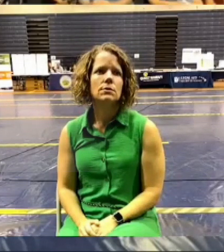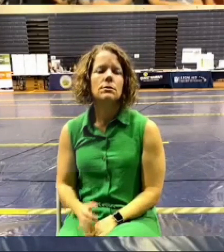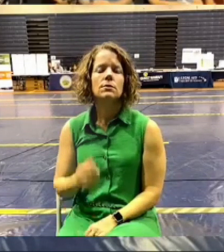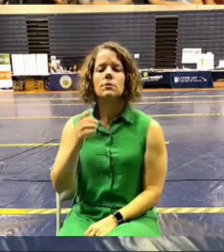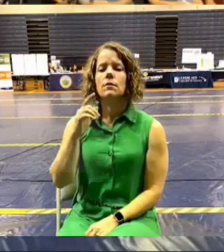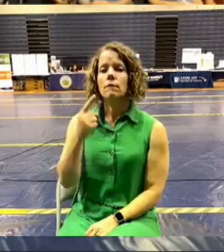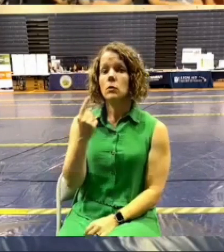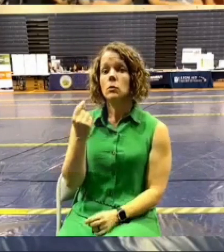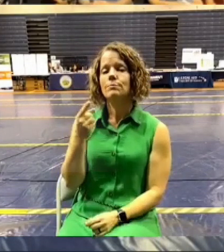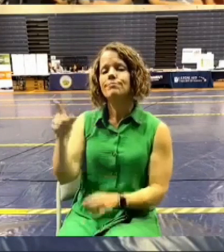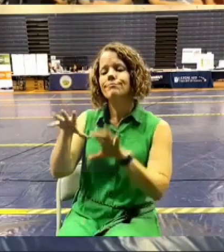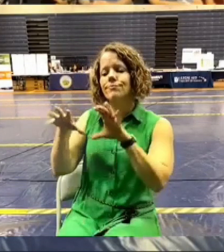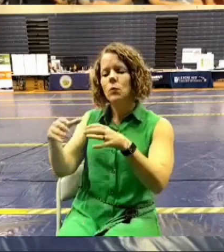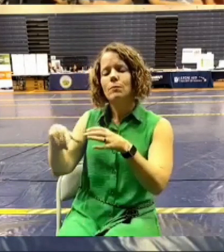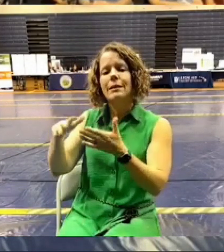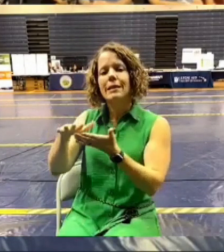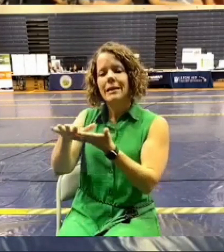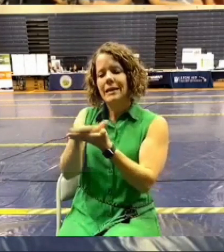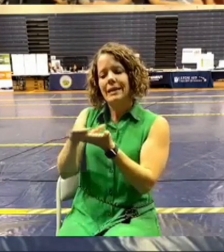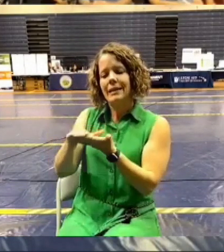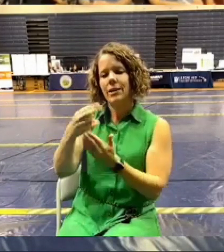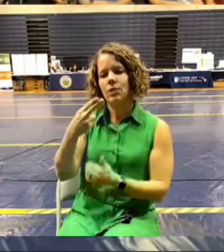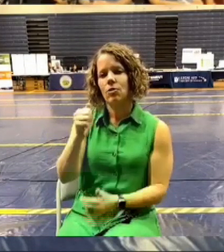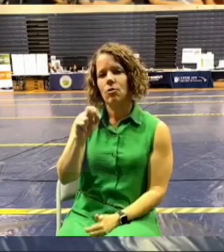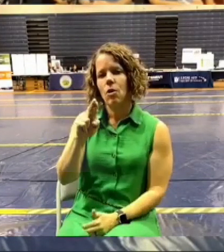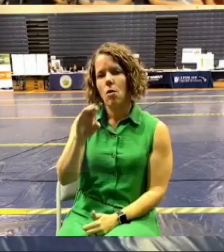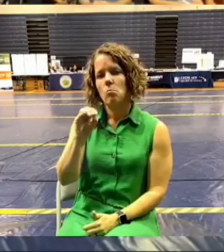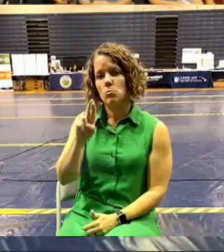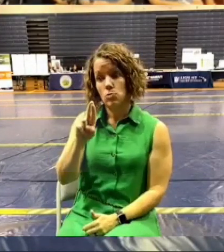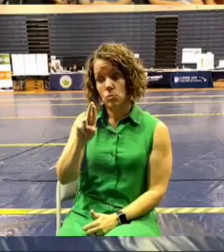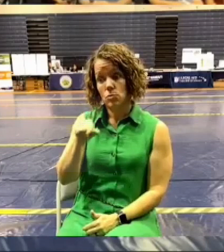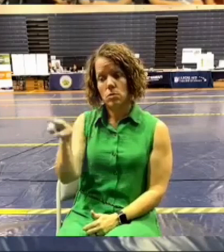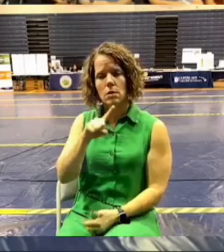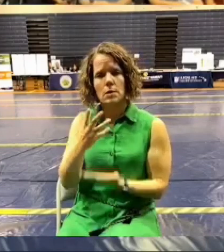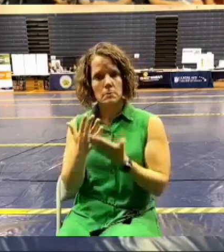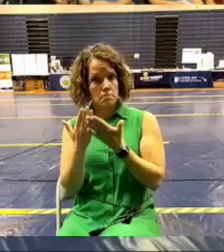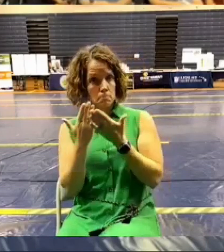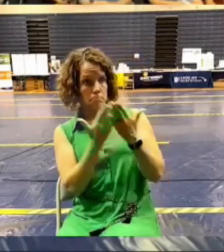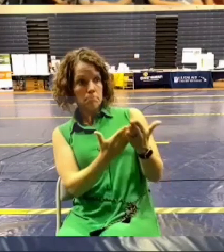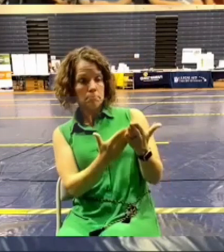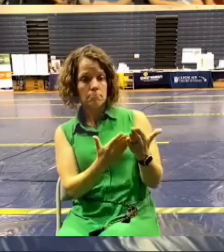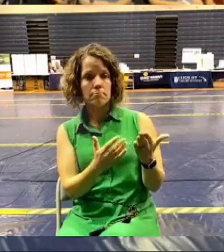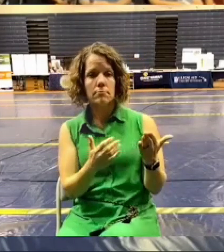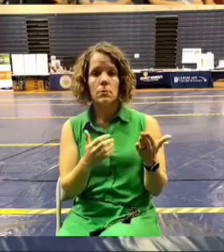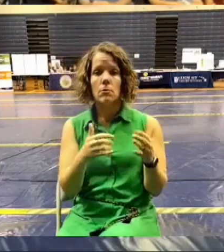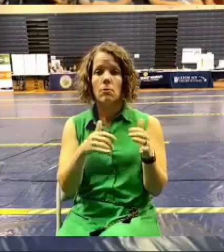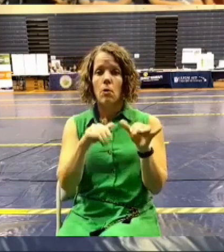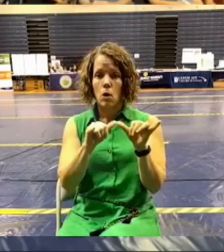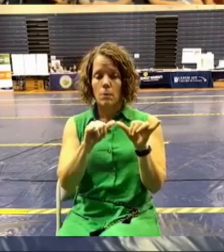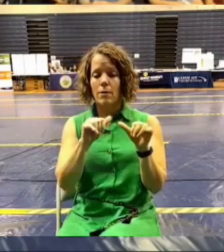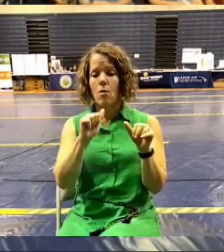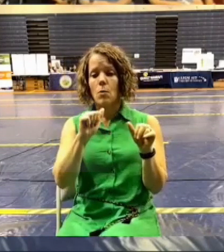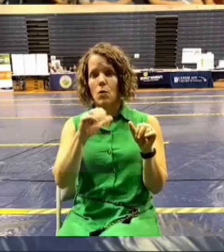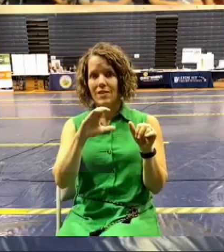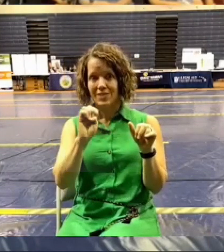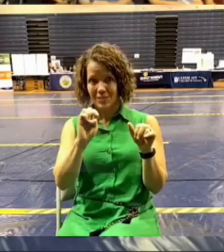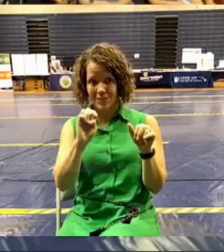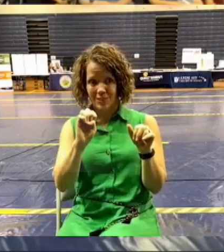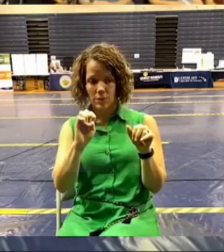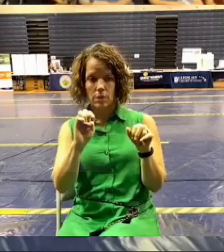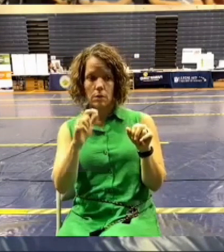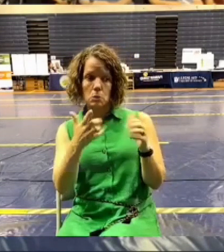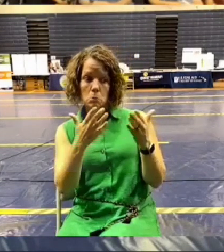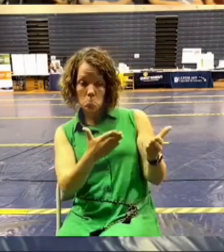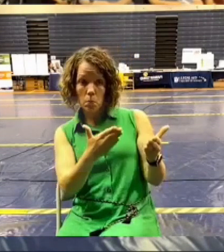the mayor's office and the Army Corps of Engineers about off-island disposal. They are willing to